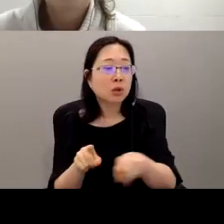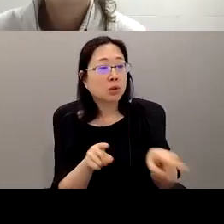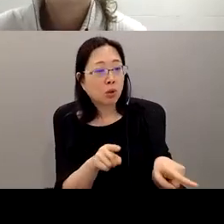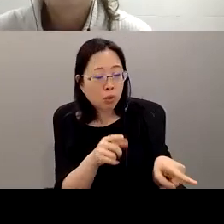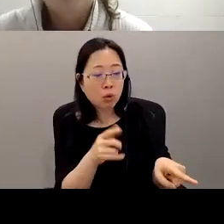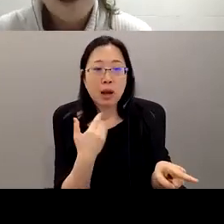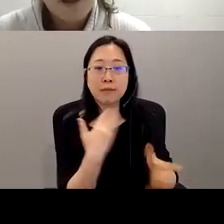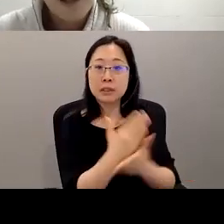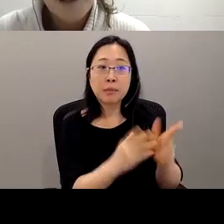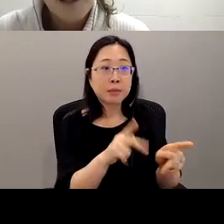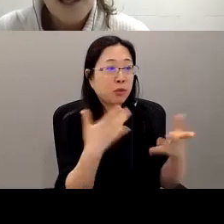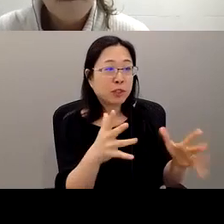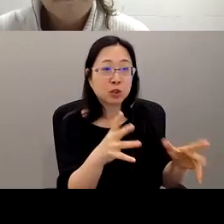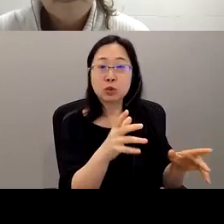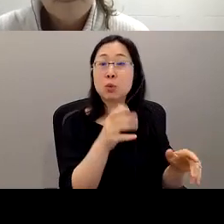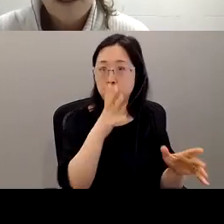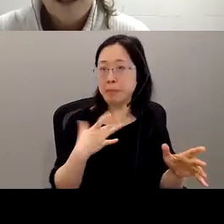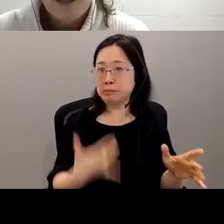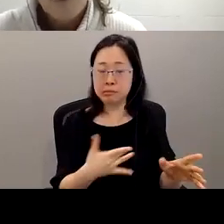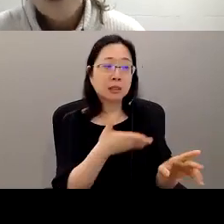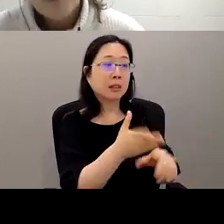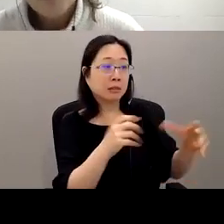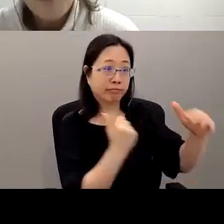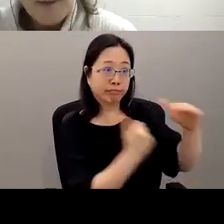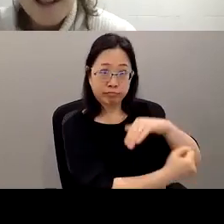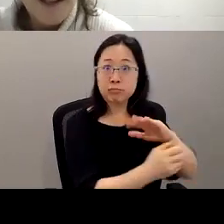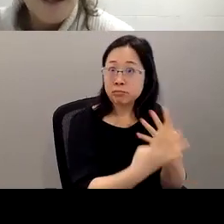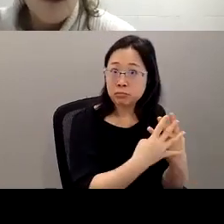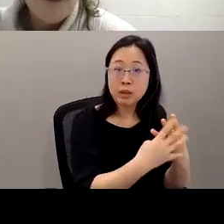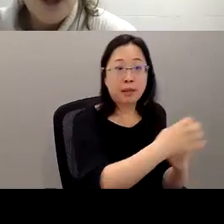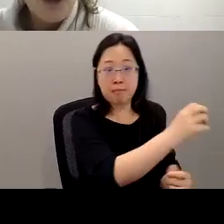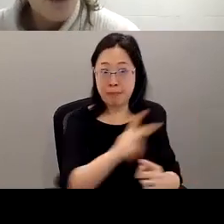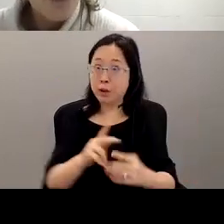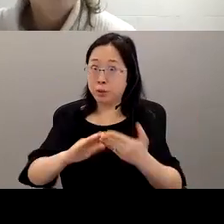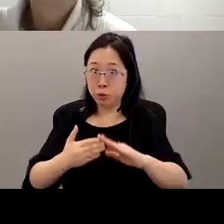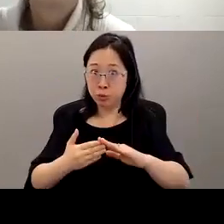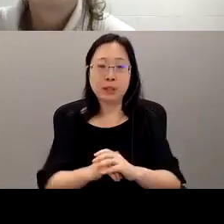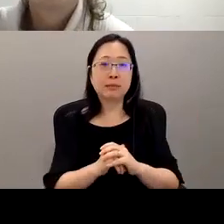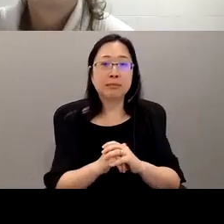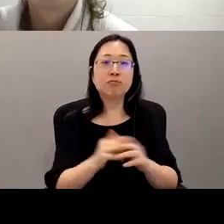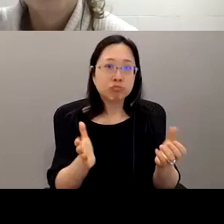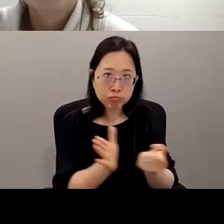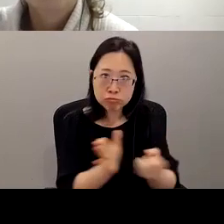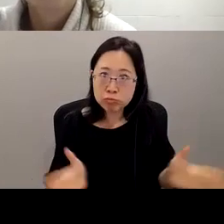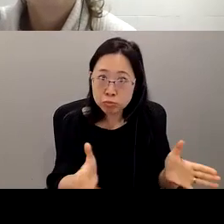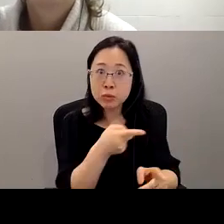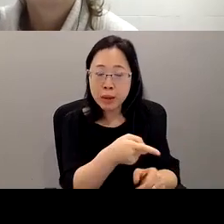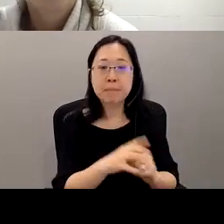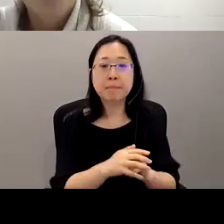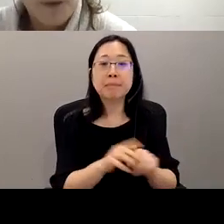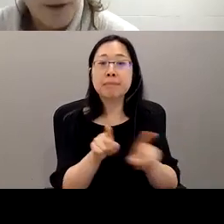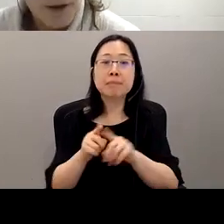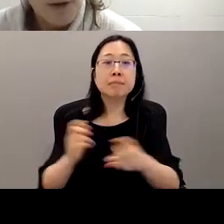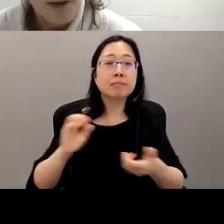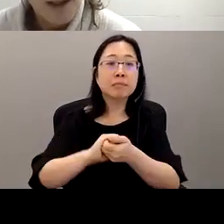to the community from prison or custody. And we support government-assisted refugee youth to build connections with